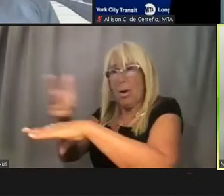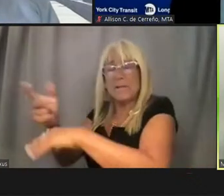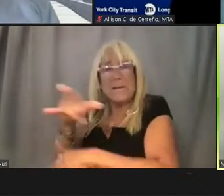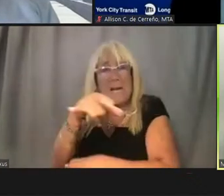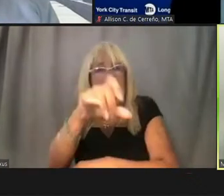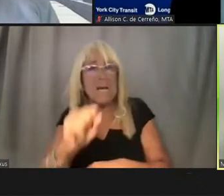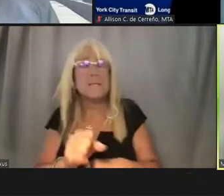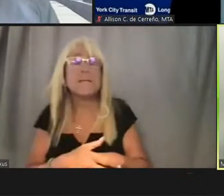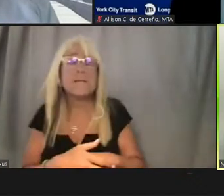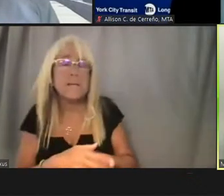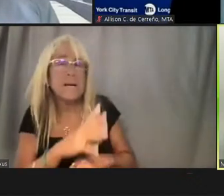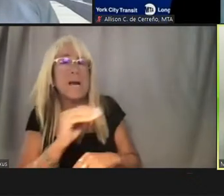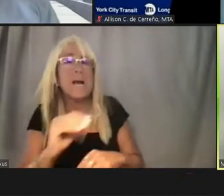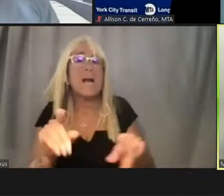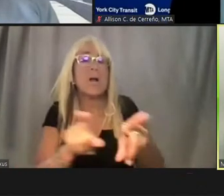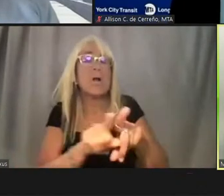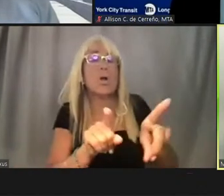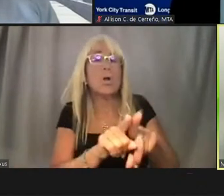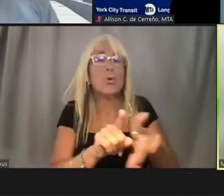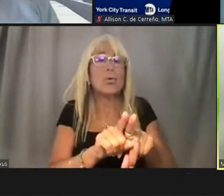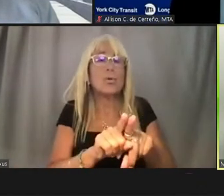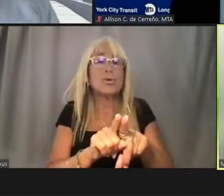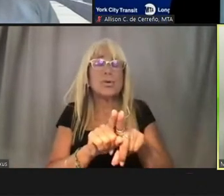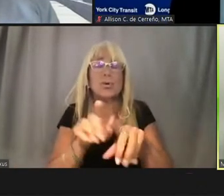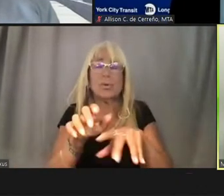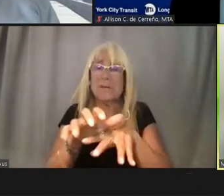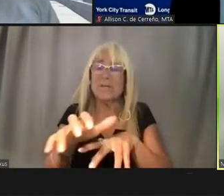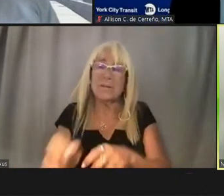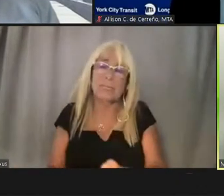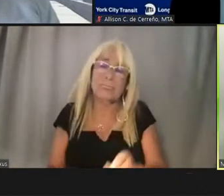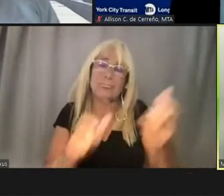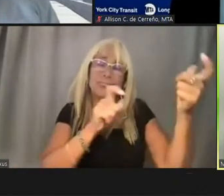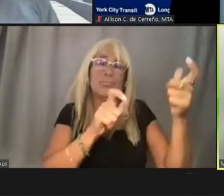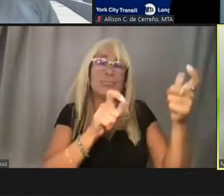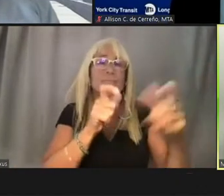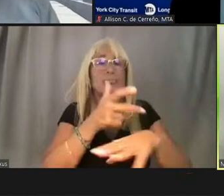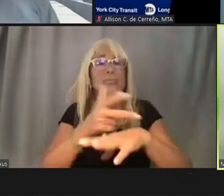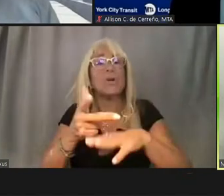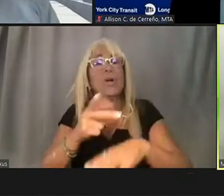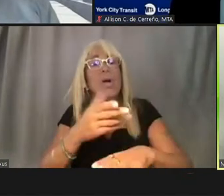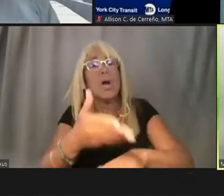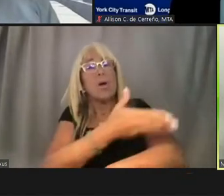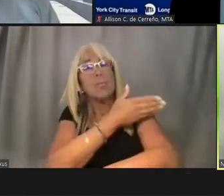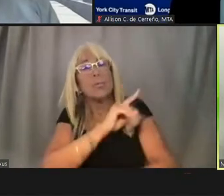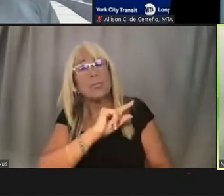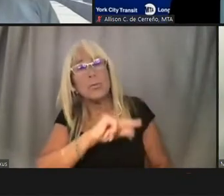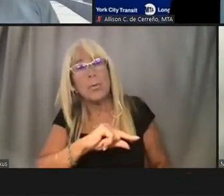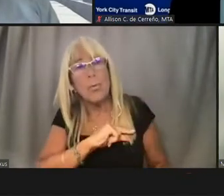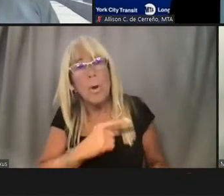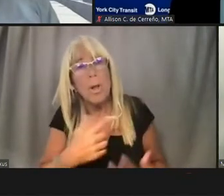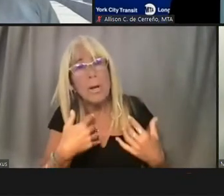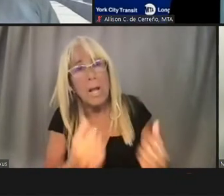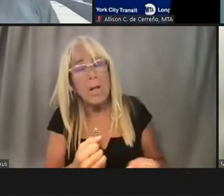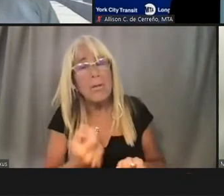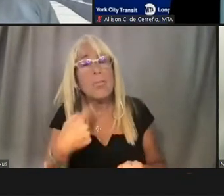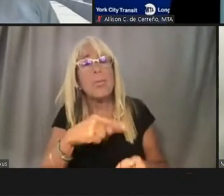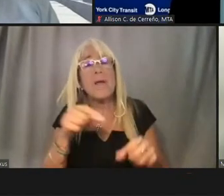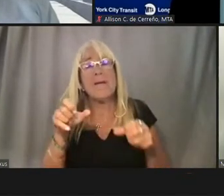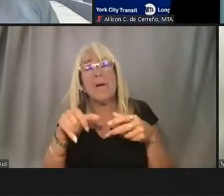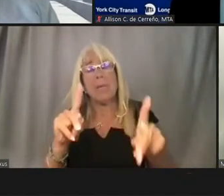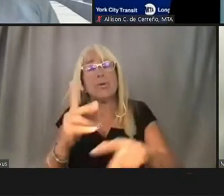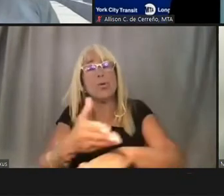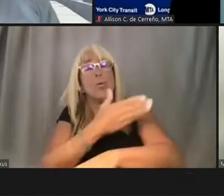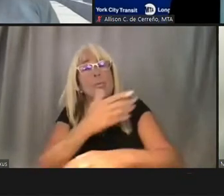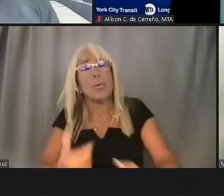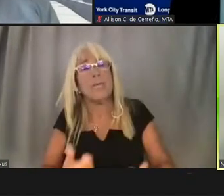of how congestion pricing gets cars off the road and improves quality of life and health we have an opportunity before us to improve lives